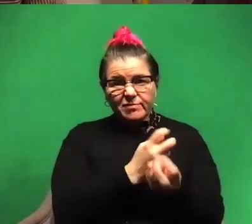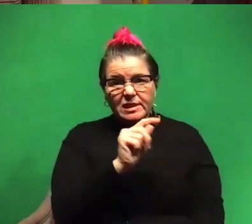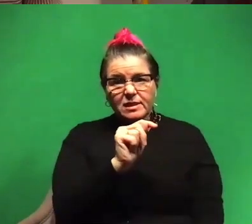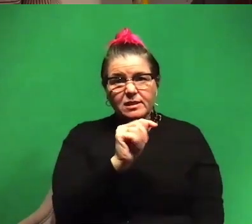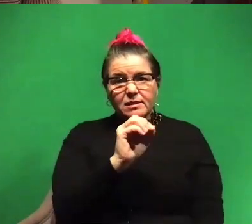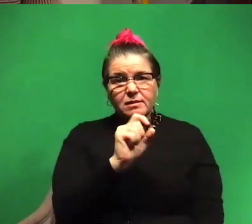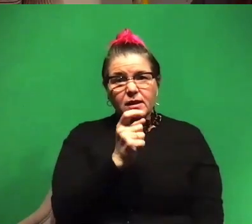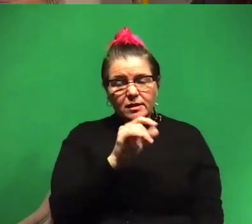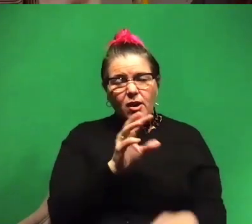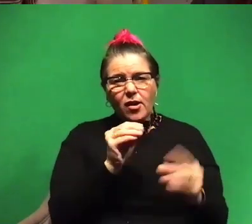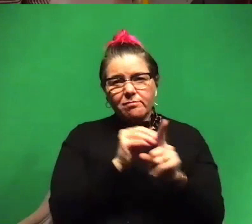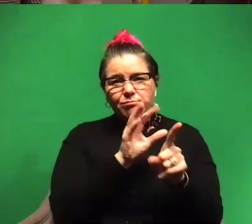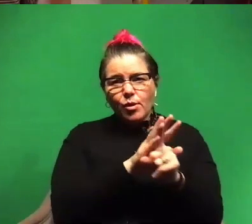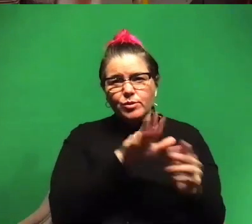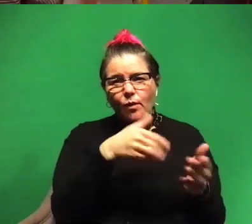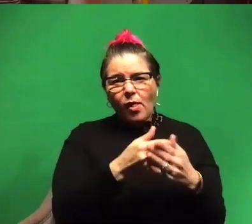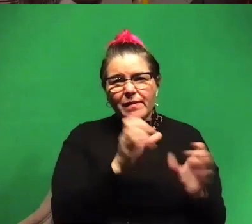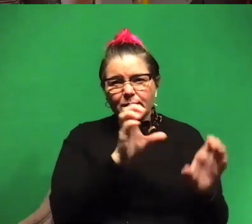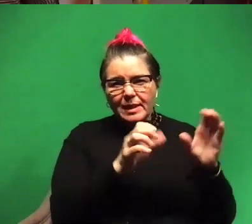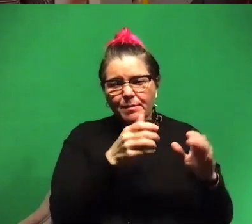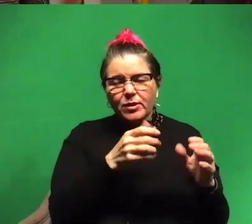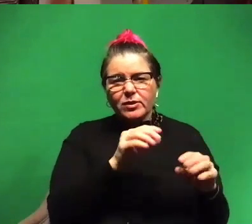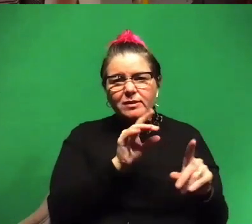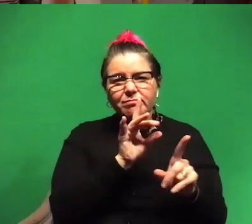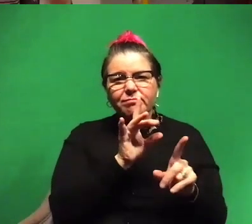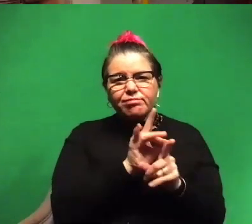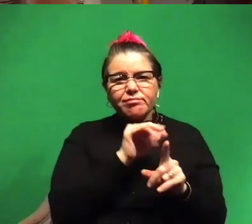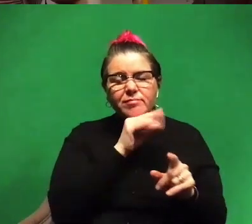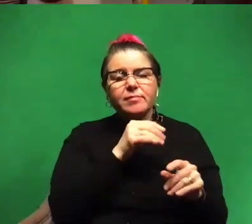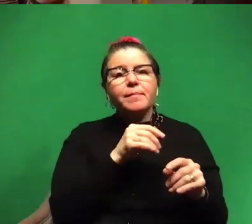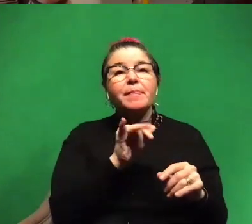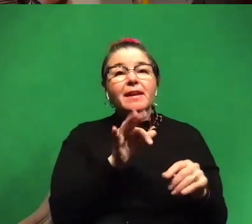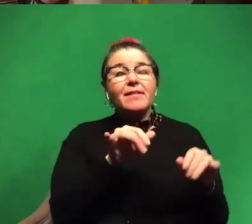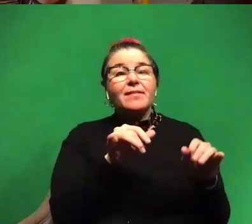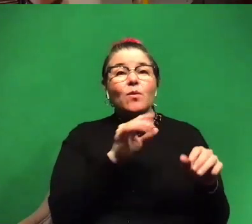all of the contaminants underneath, but if they're able to contain the water in there, the water